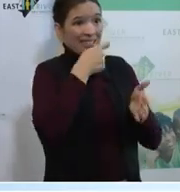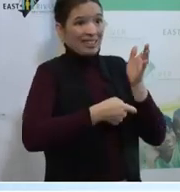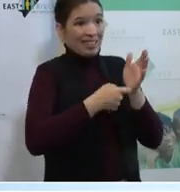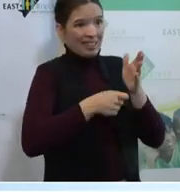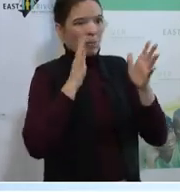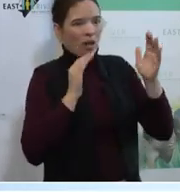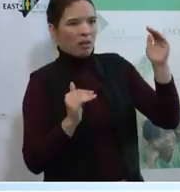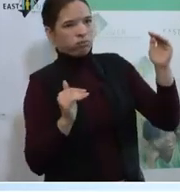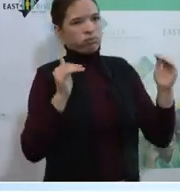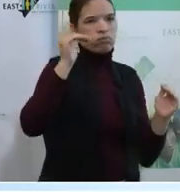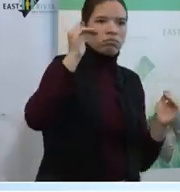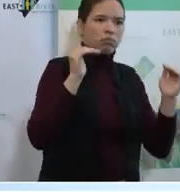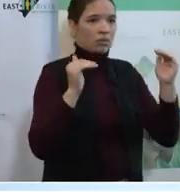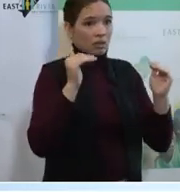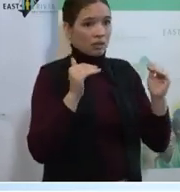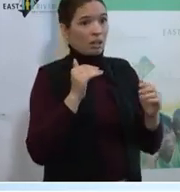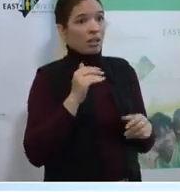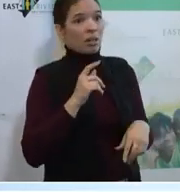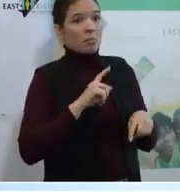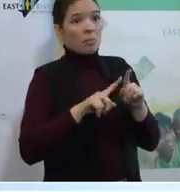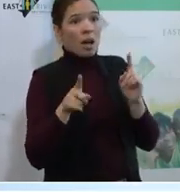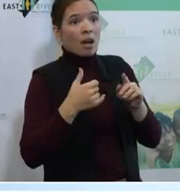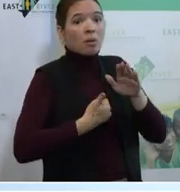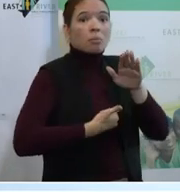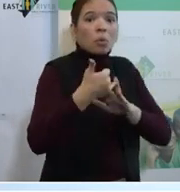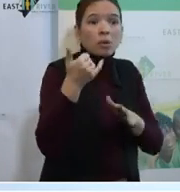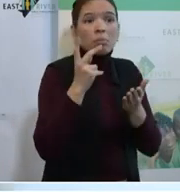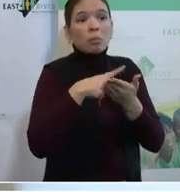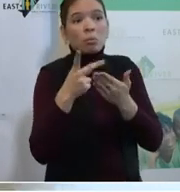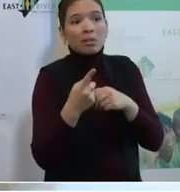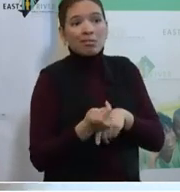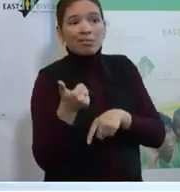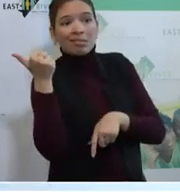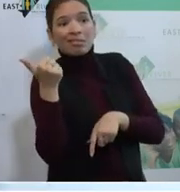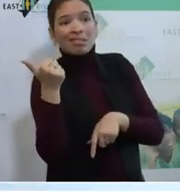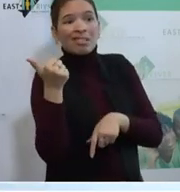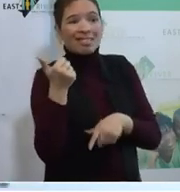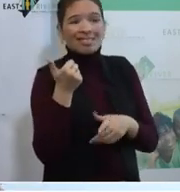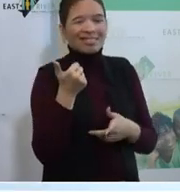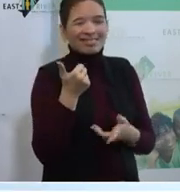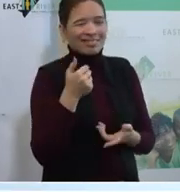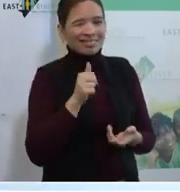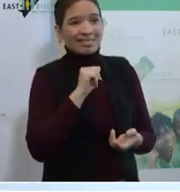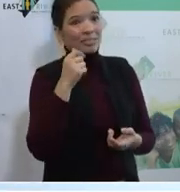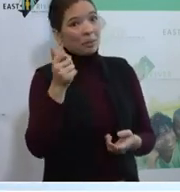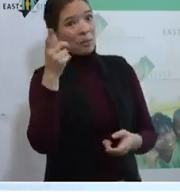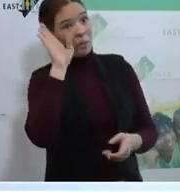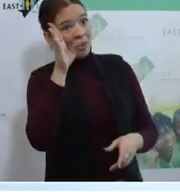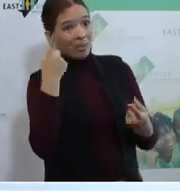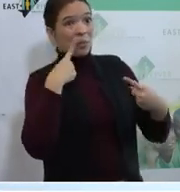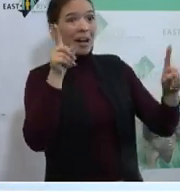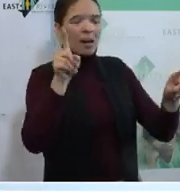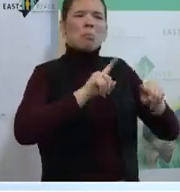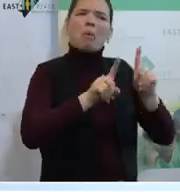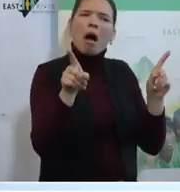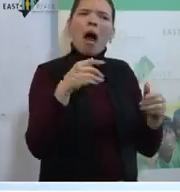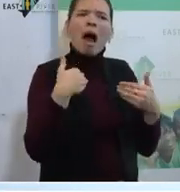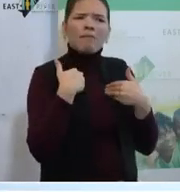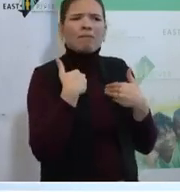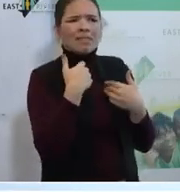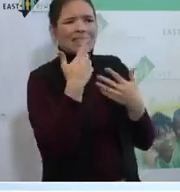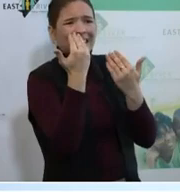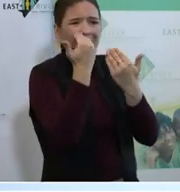like or that we think is not that effective. Those are our options. And